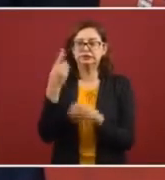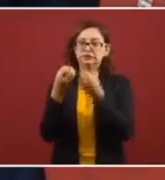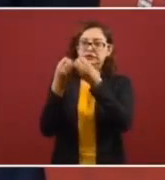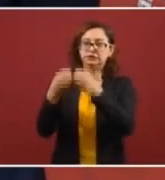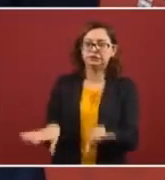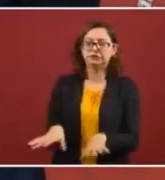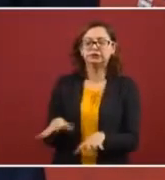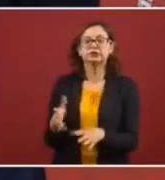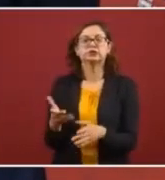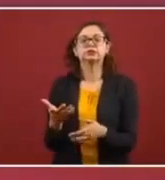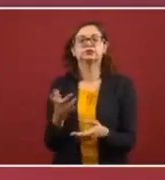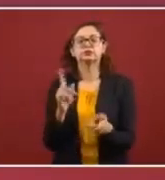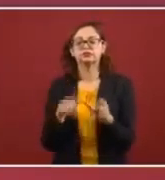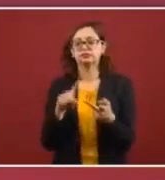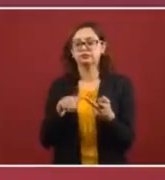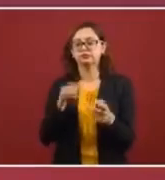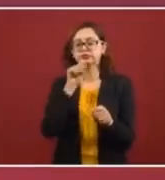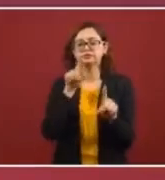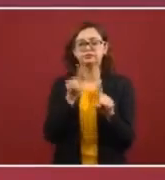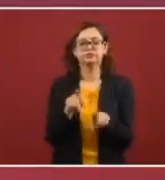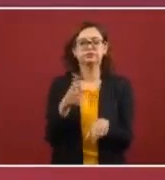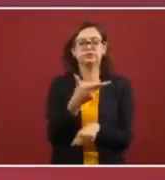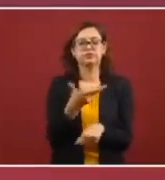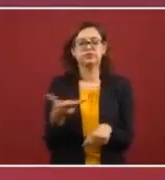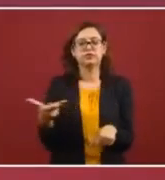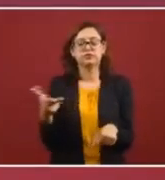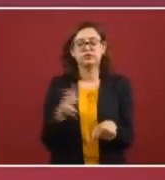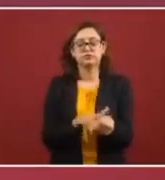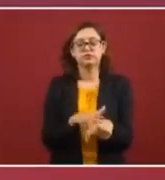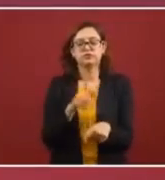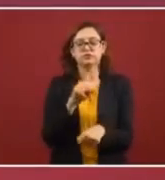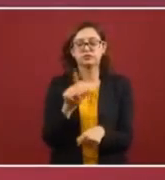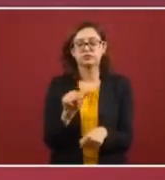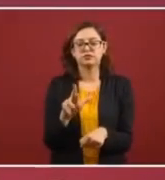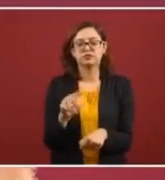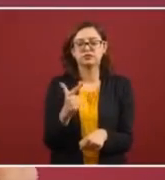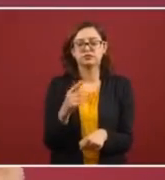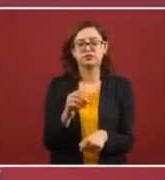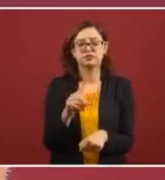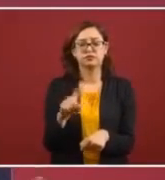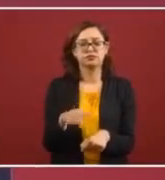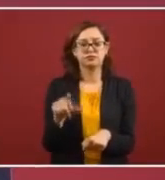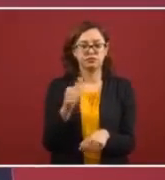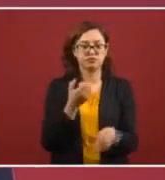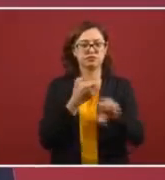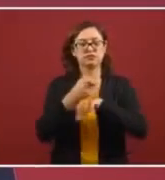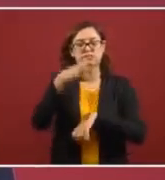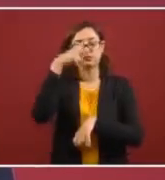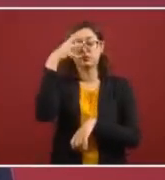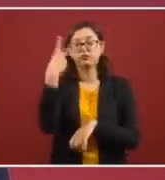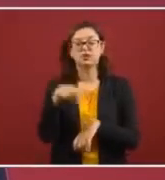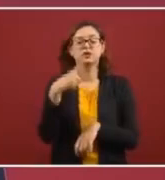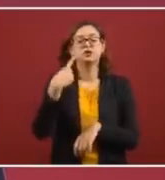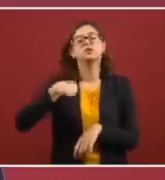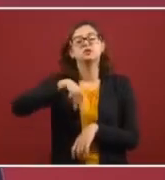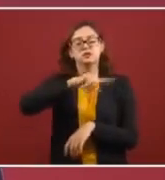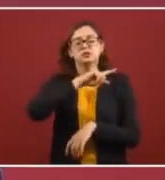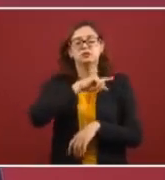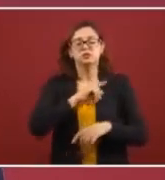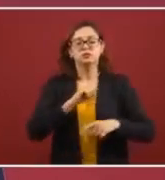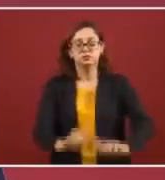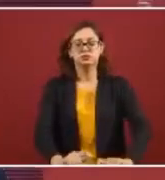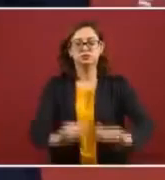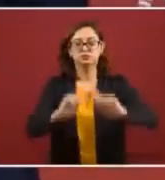they lost that hospital. In the hospital of Zaragoza also. So we take